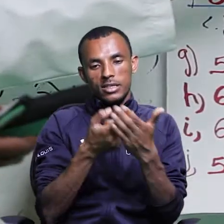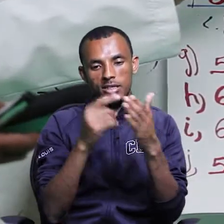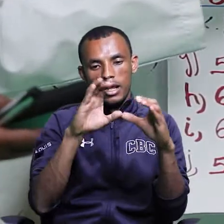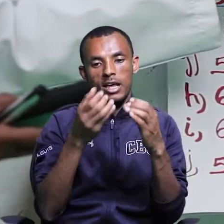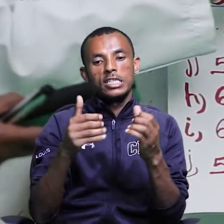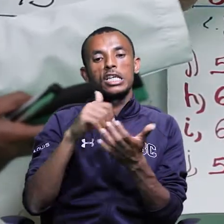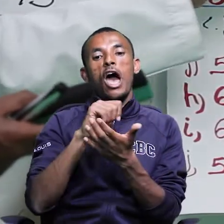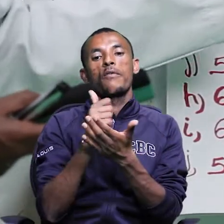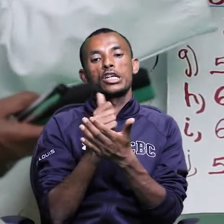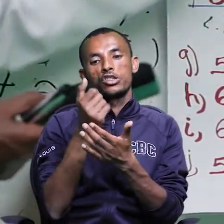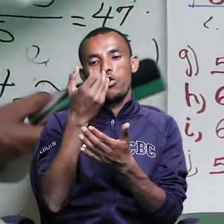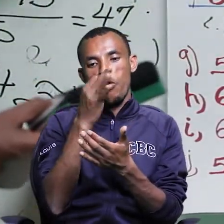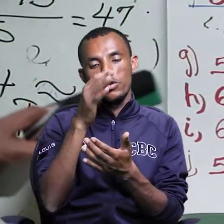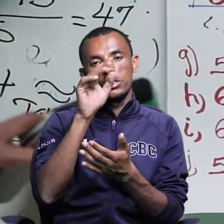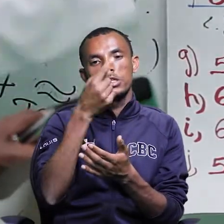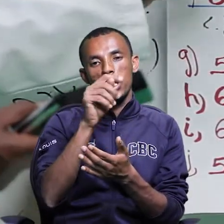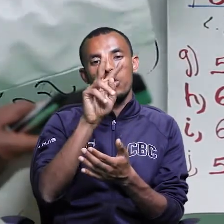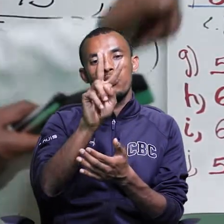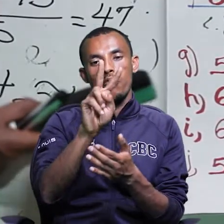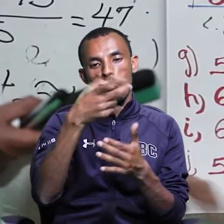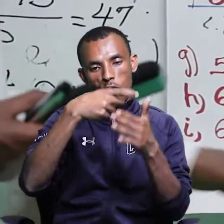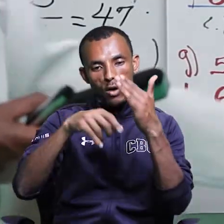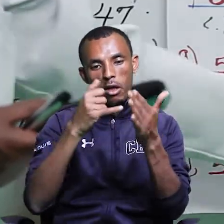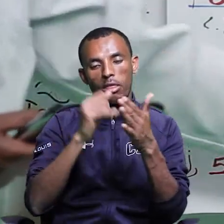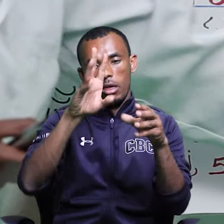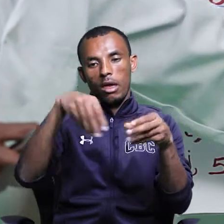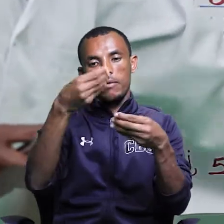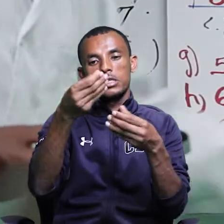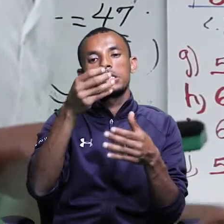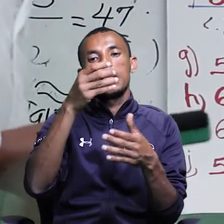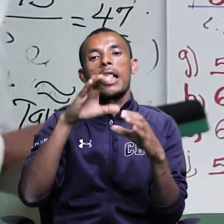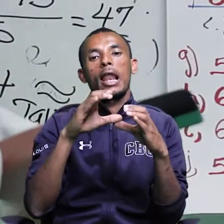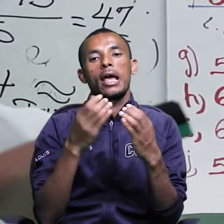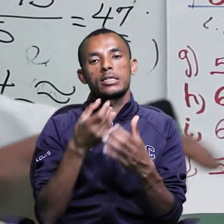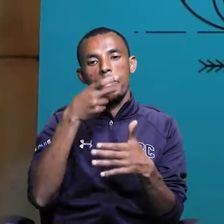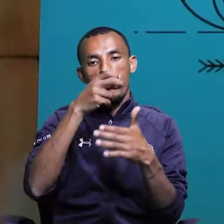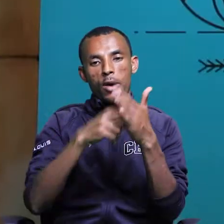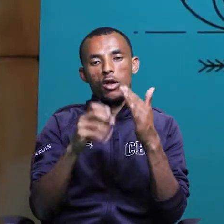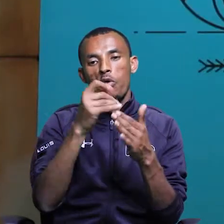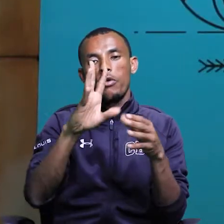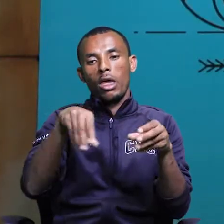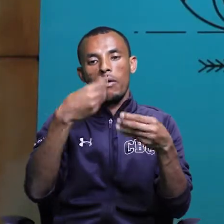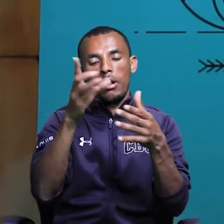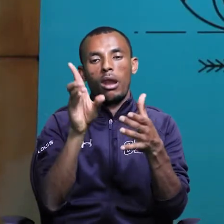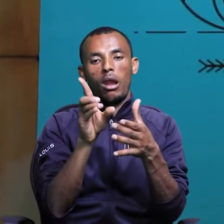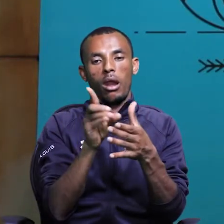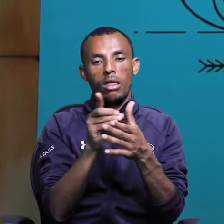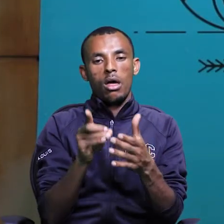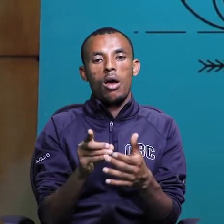the average of the 2 values, it gives the class mark of the given data, or class